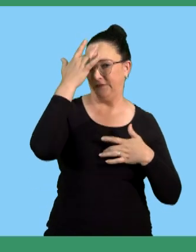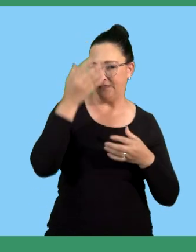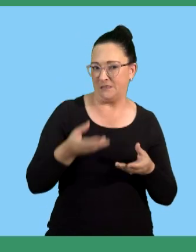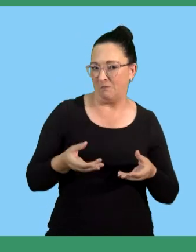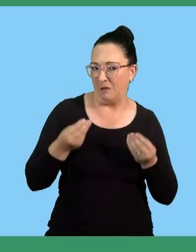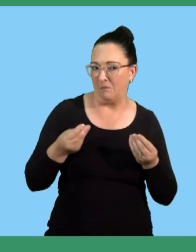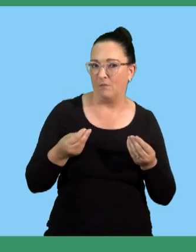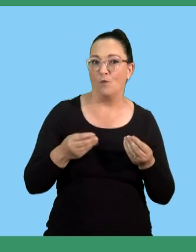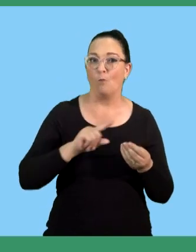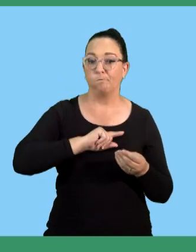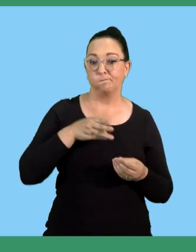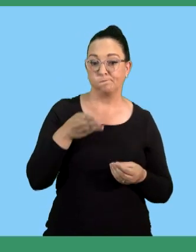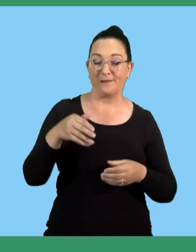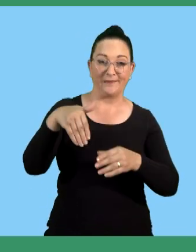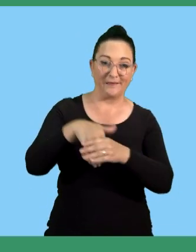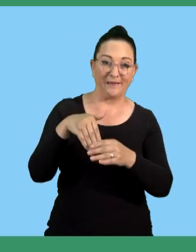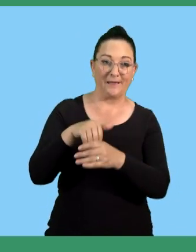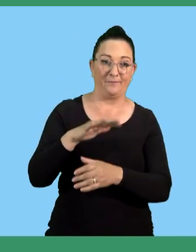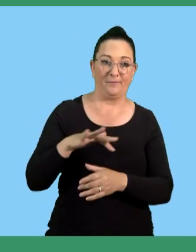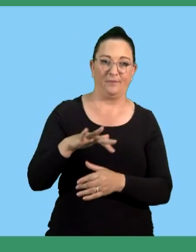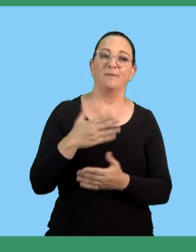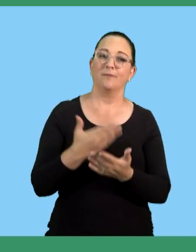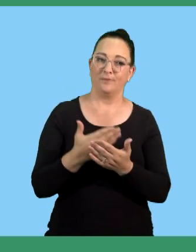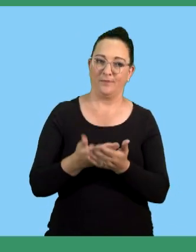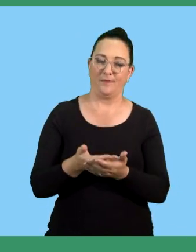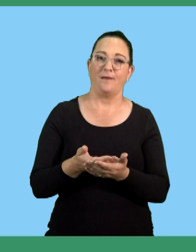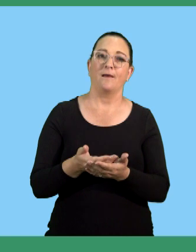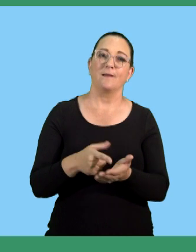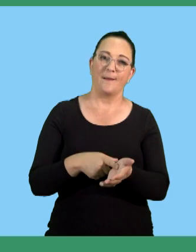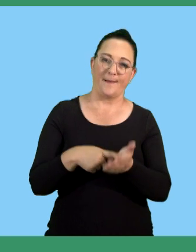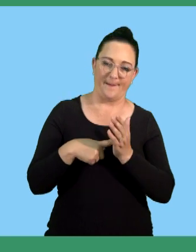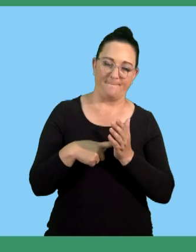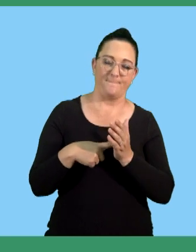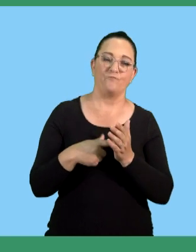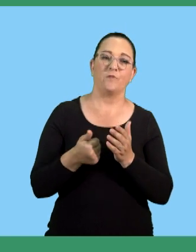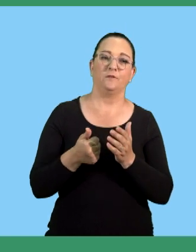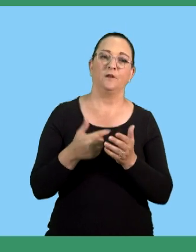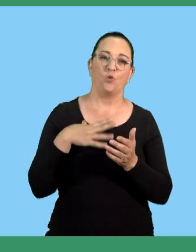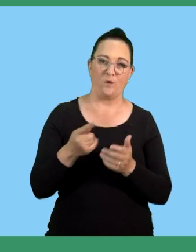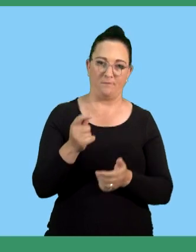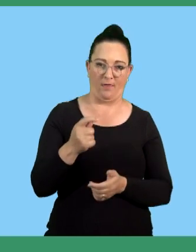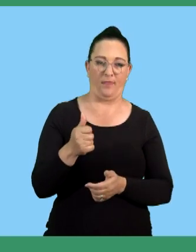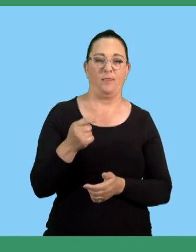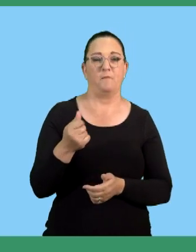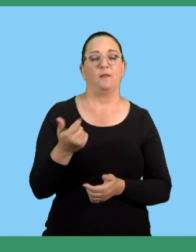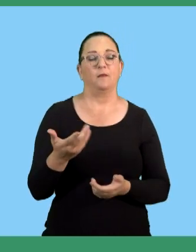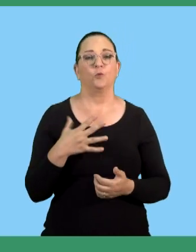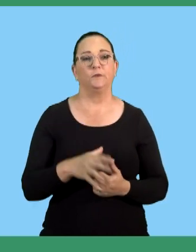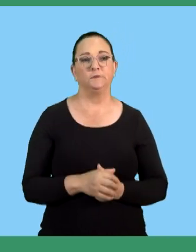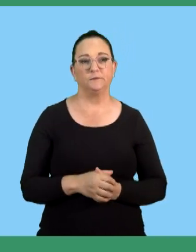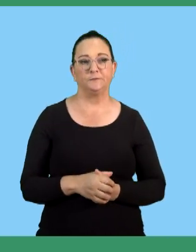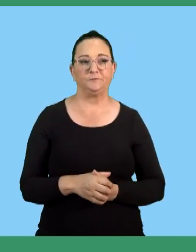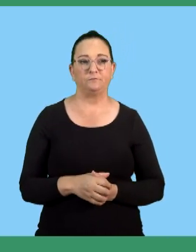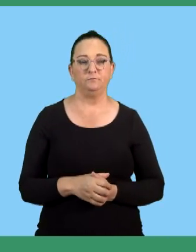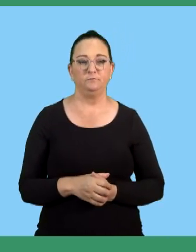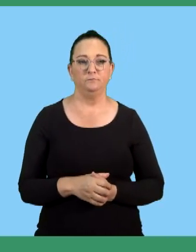they've contracted diseases while on duty, the right to claim compensation. Very, very, very important